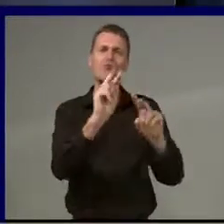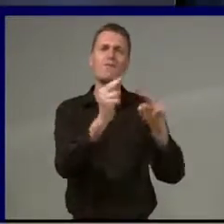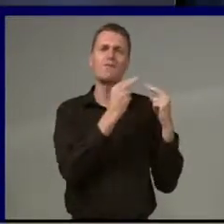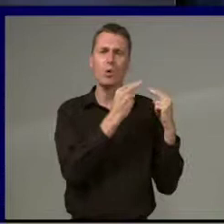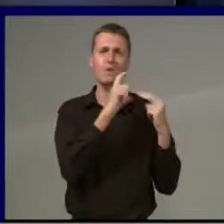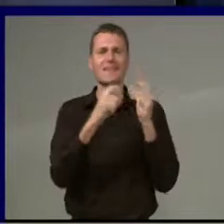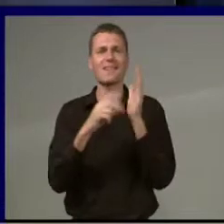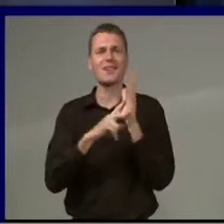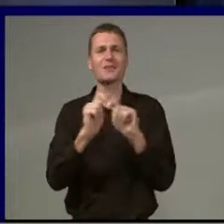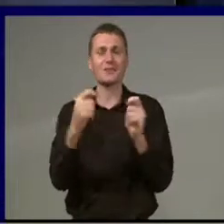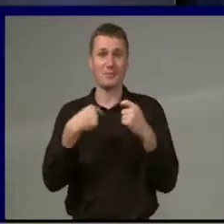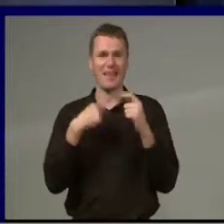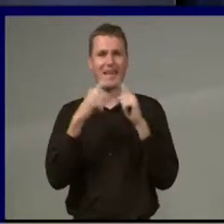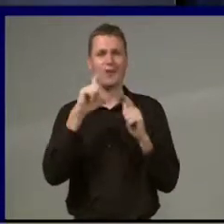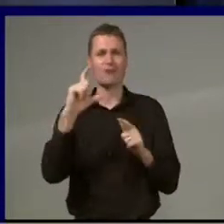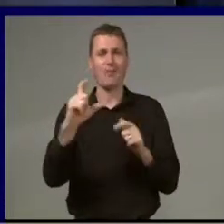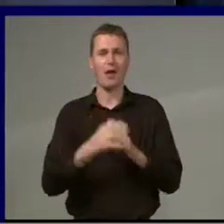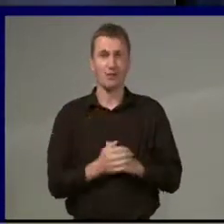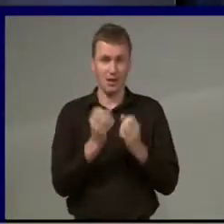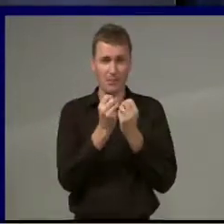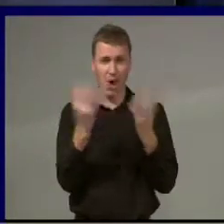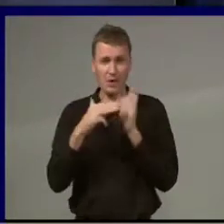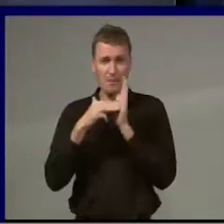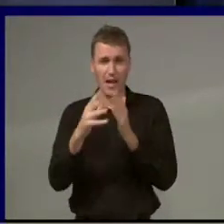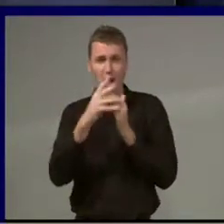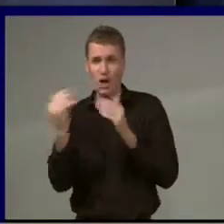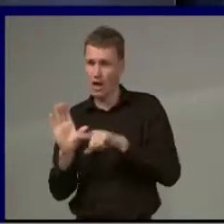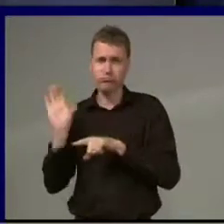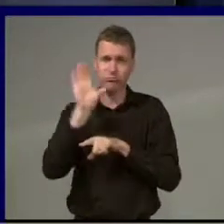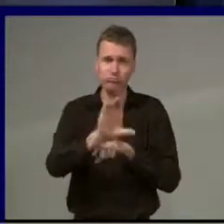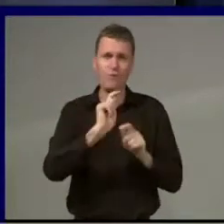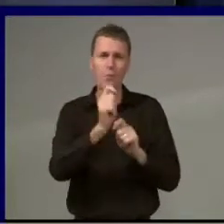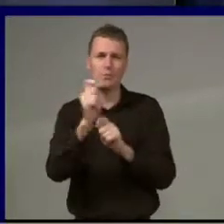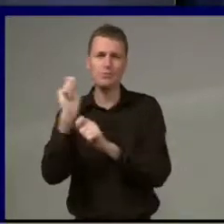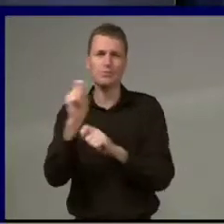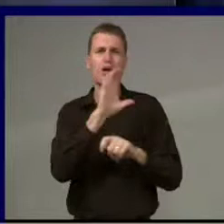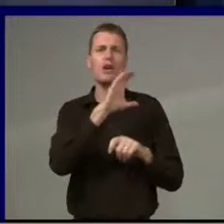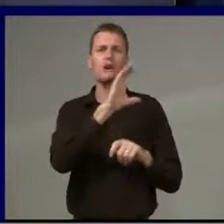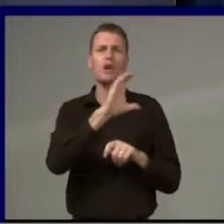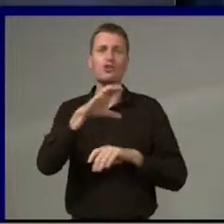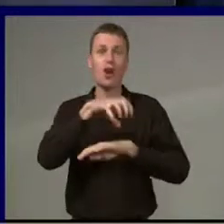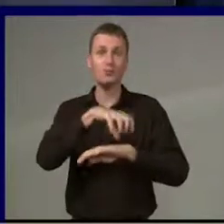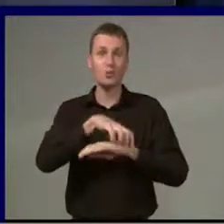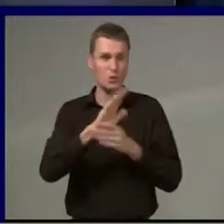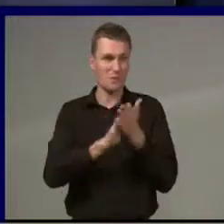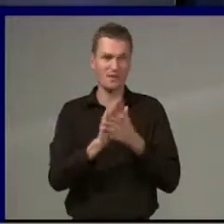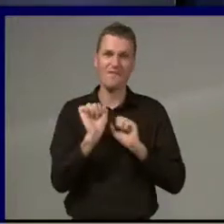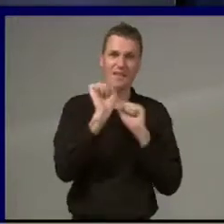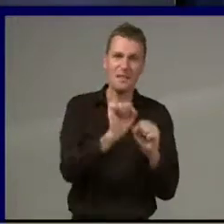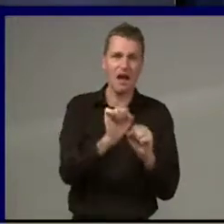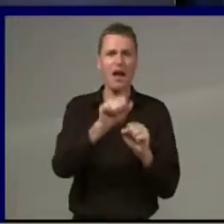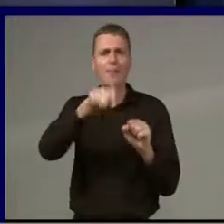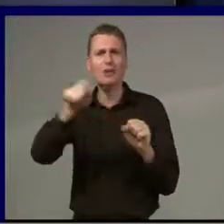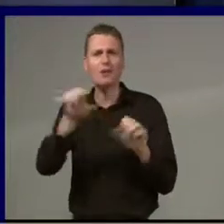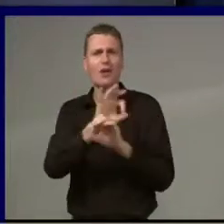Cropper. A multi-million-dollar redevelopment of Christchurch's hospital has left visitors and patients without parking. But